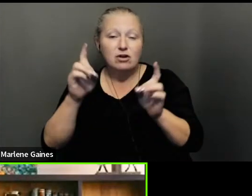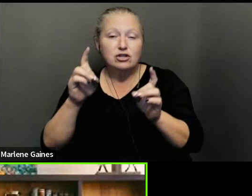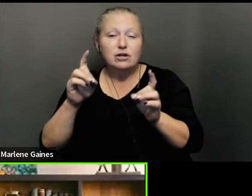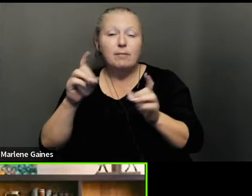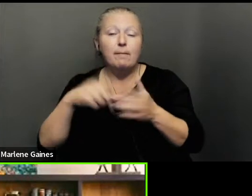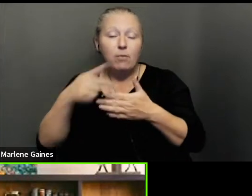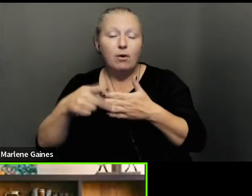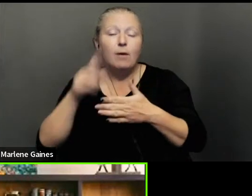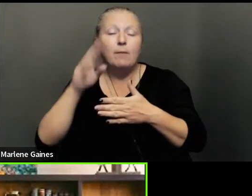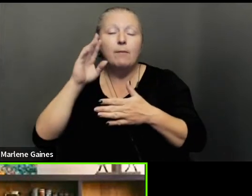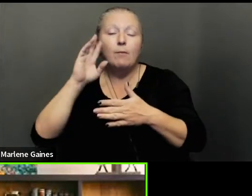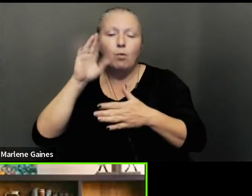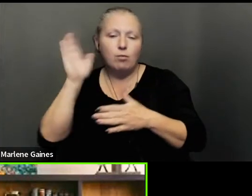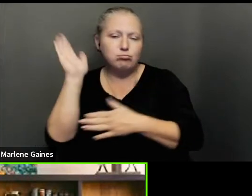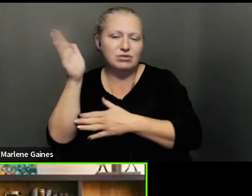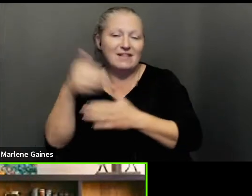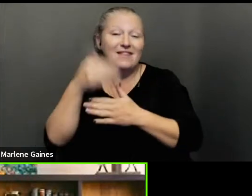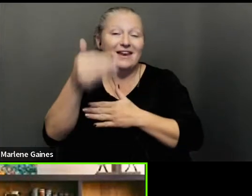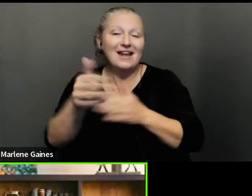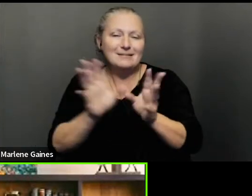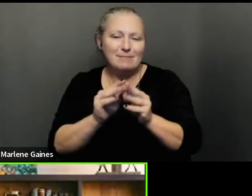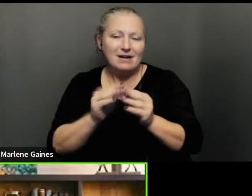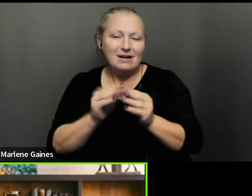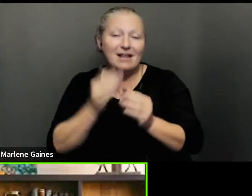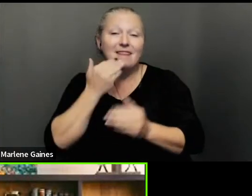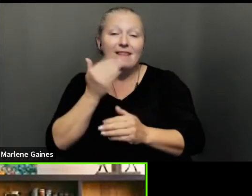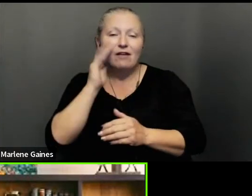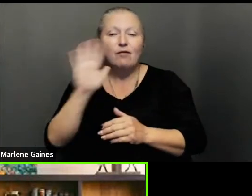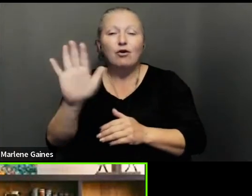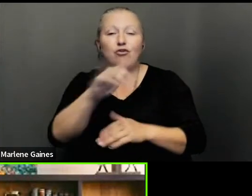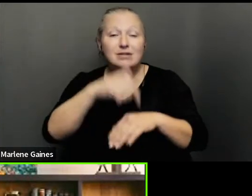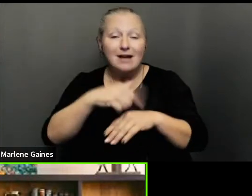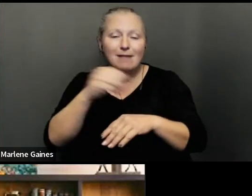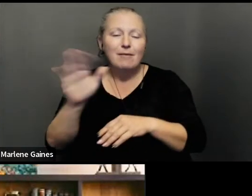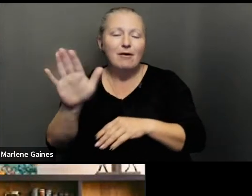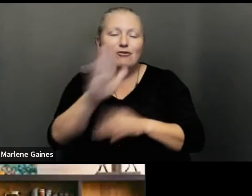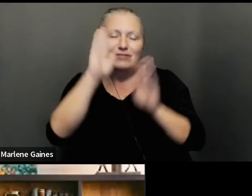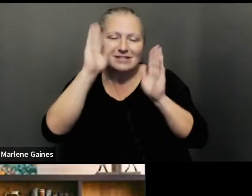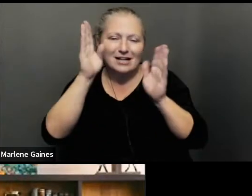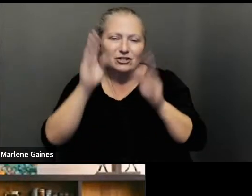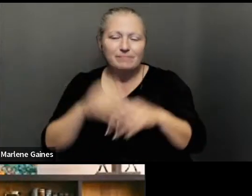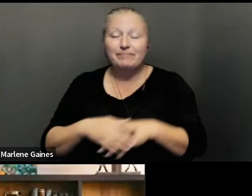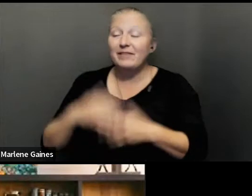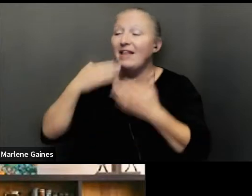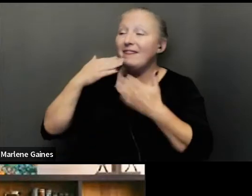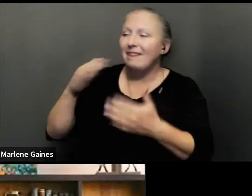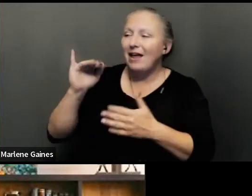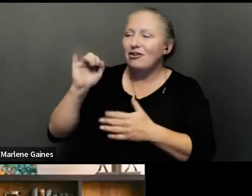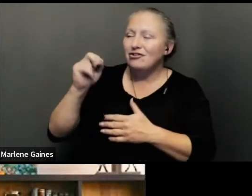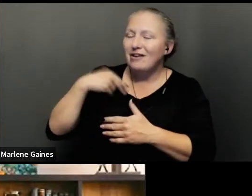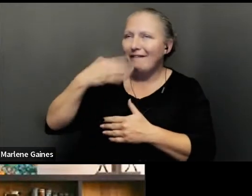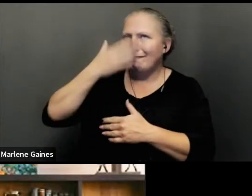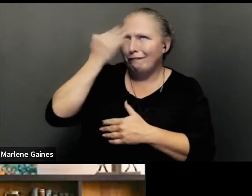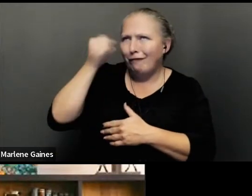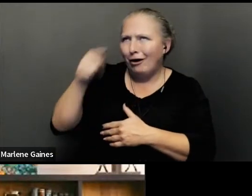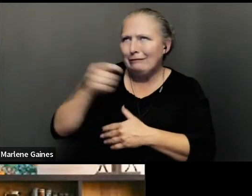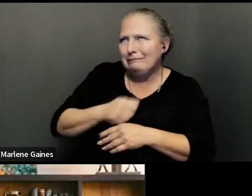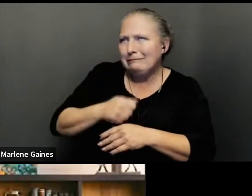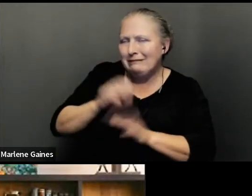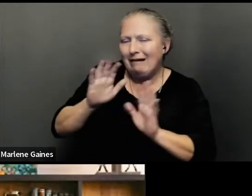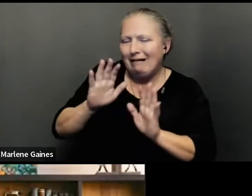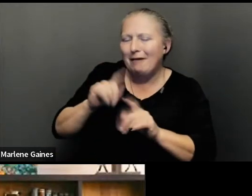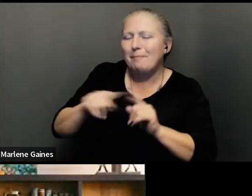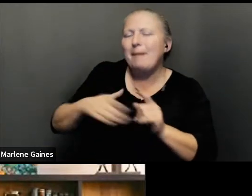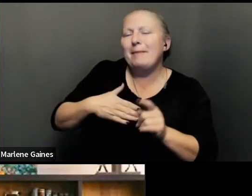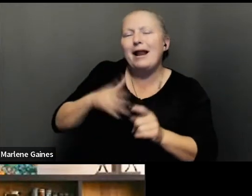next meeting. And I thank you for your time and attention. Jean, thank you. And sorry, I forgot you a little bit, but I'm